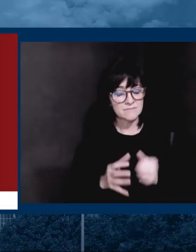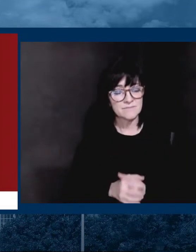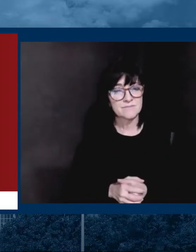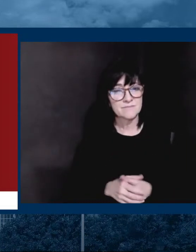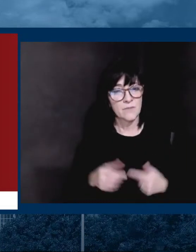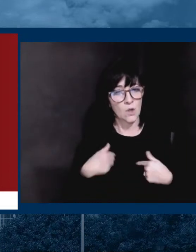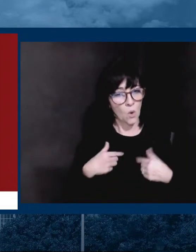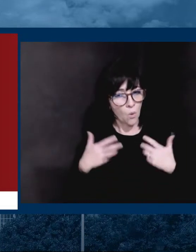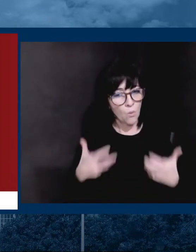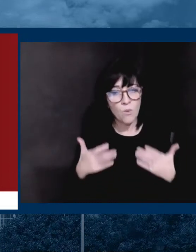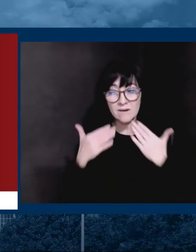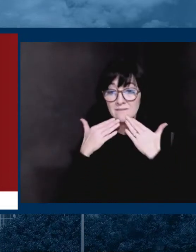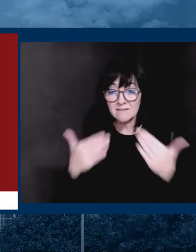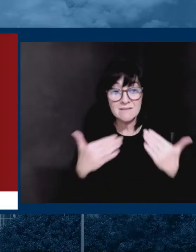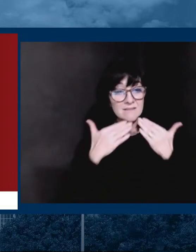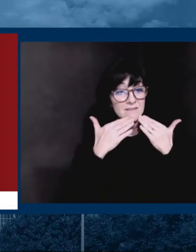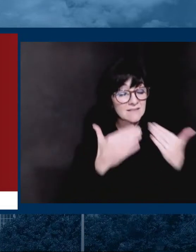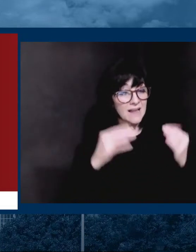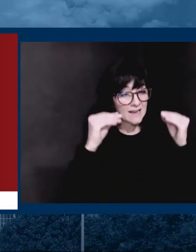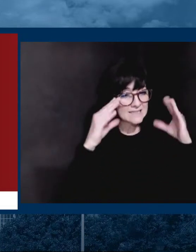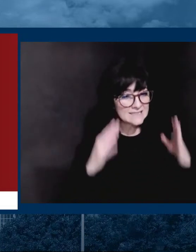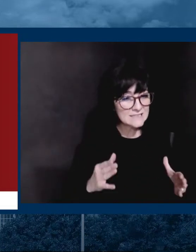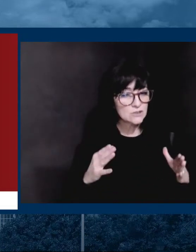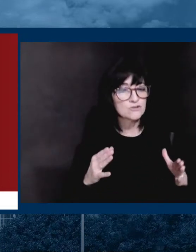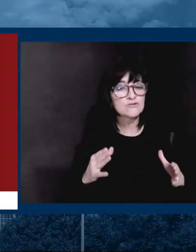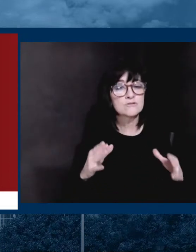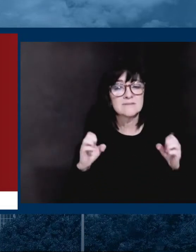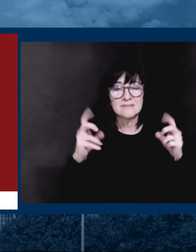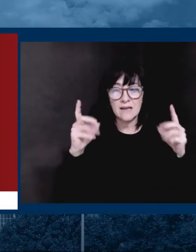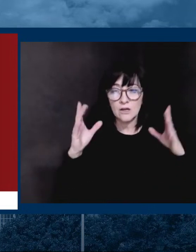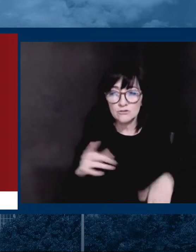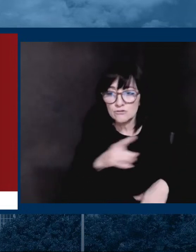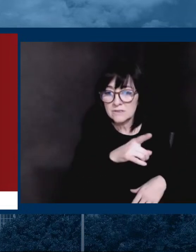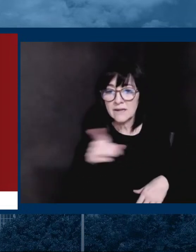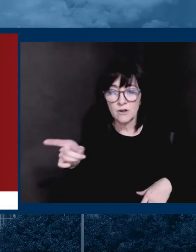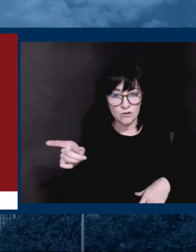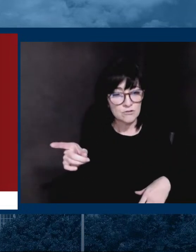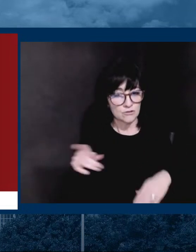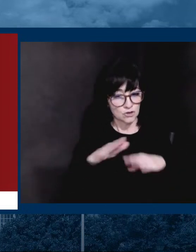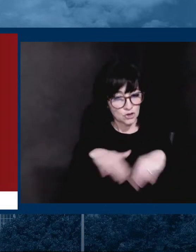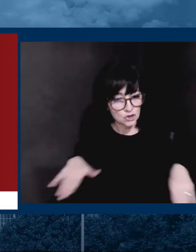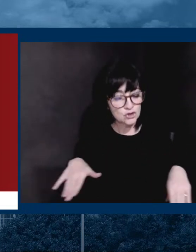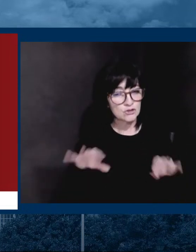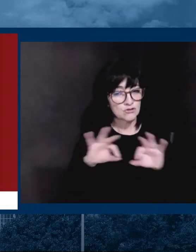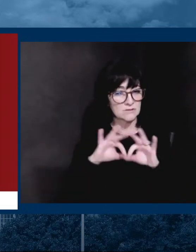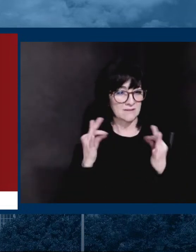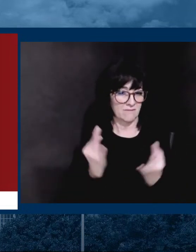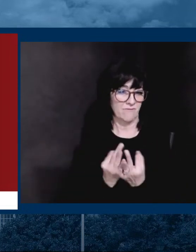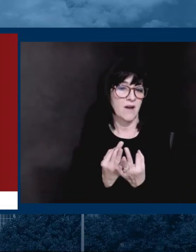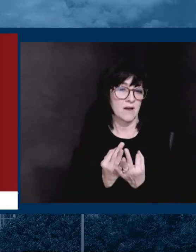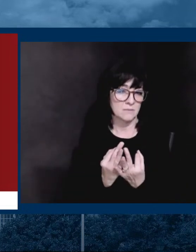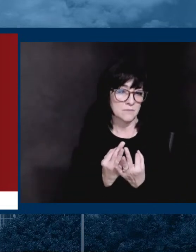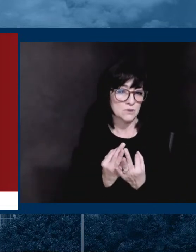more children back in classrooms, the children and families who find that to be very much